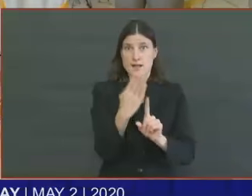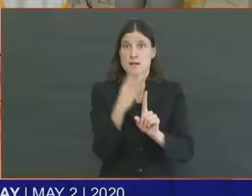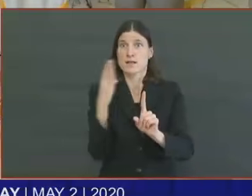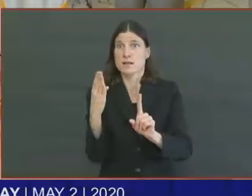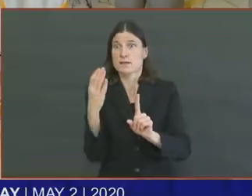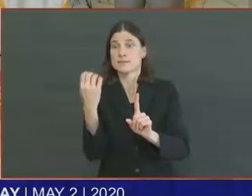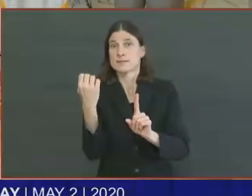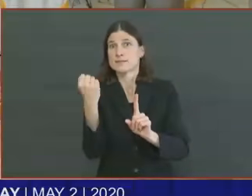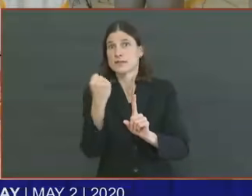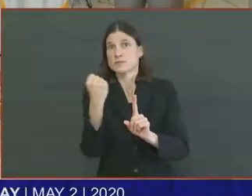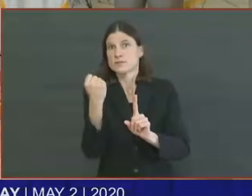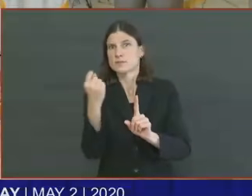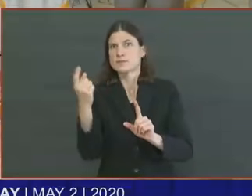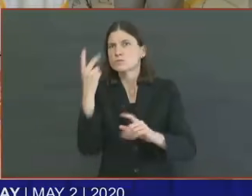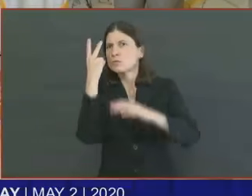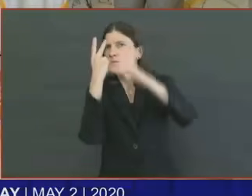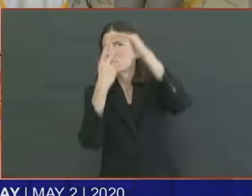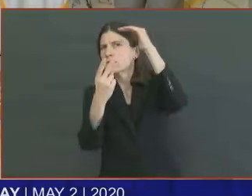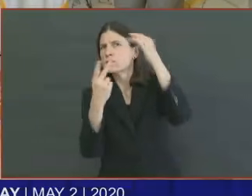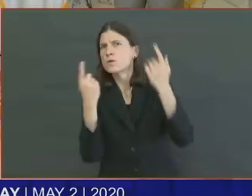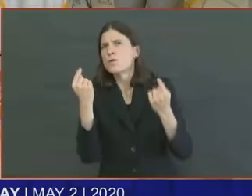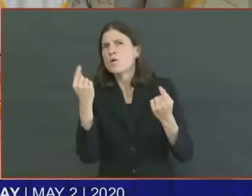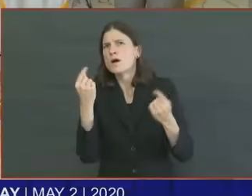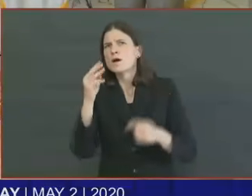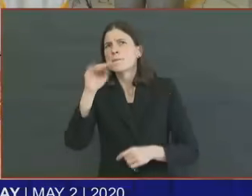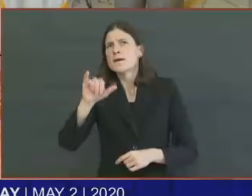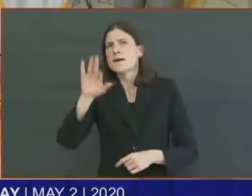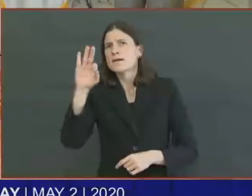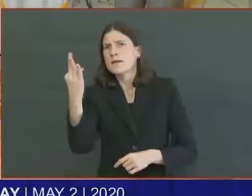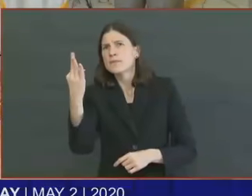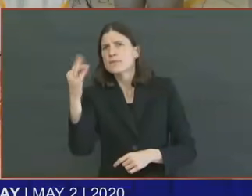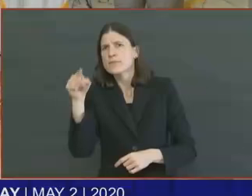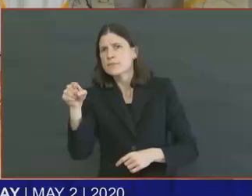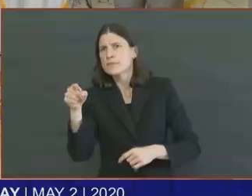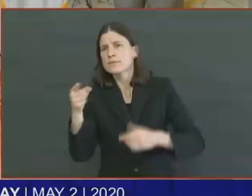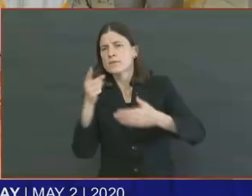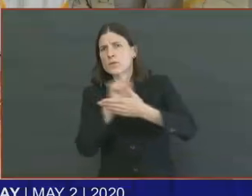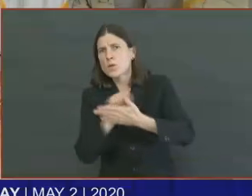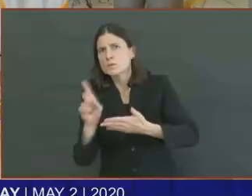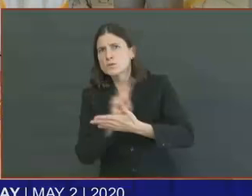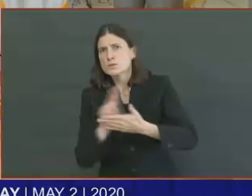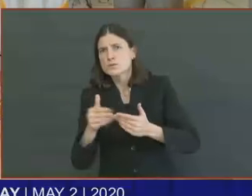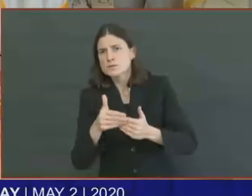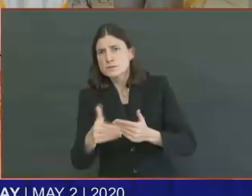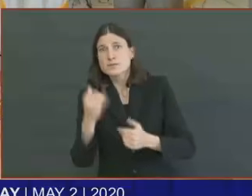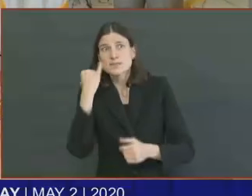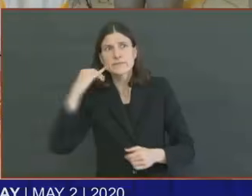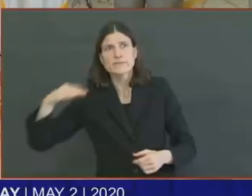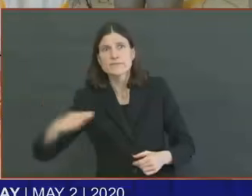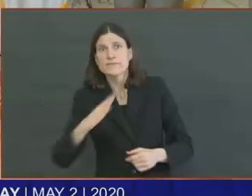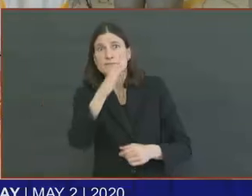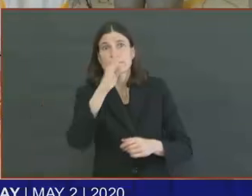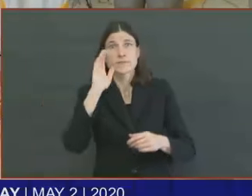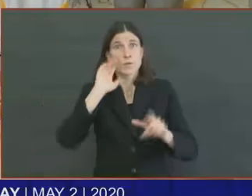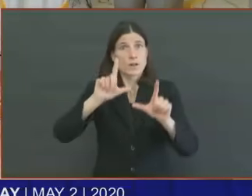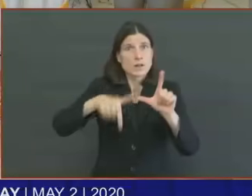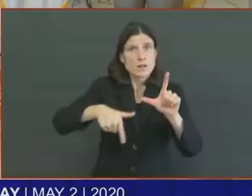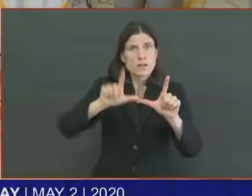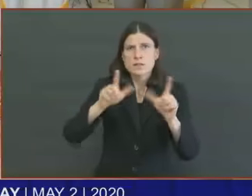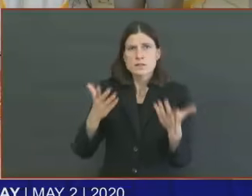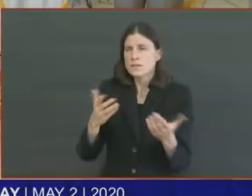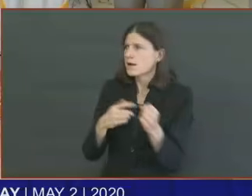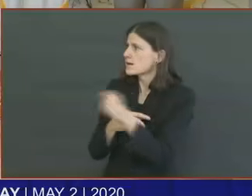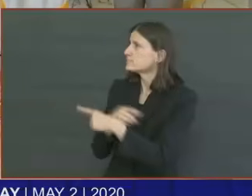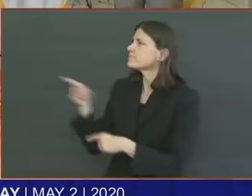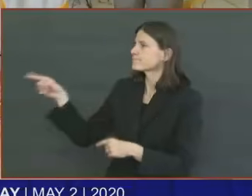on Rhode Island again, and how long would that spike have to last? Thank you, Alan. We are working on, that's a piece of work